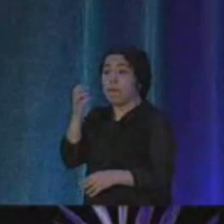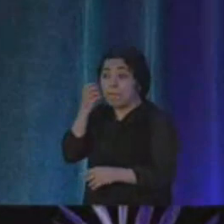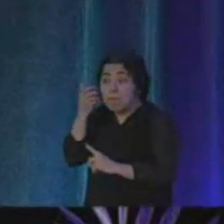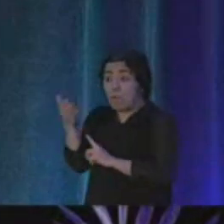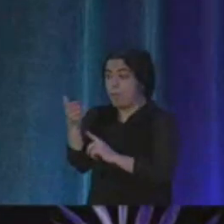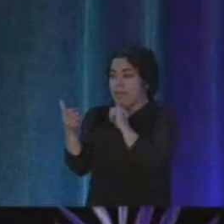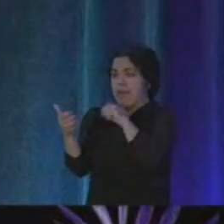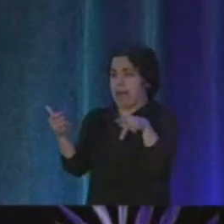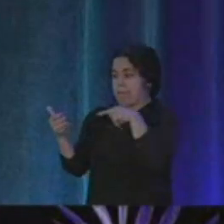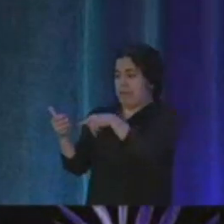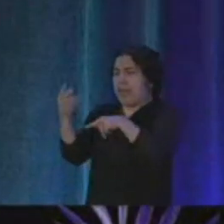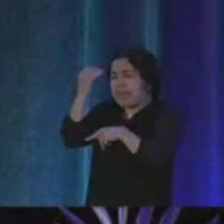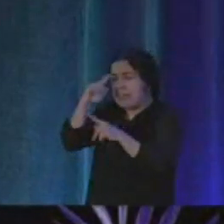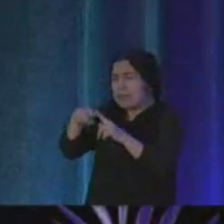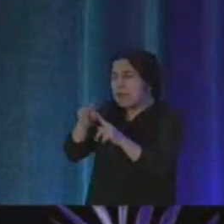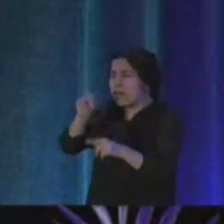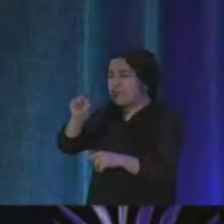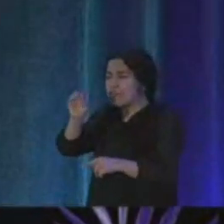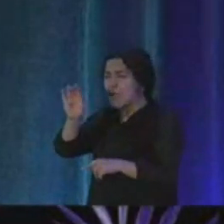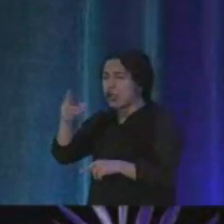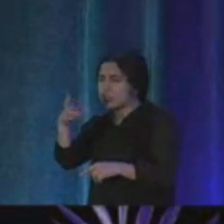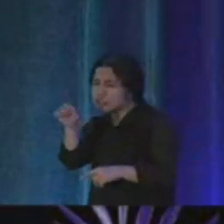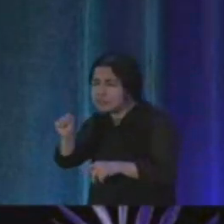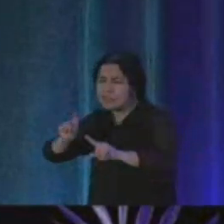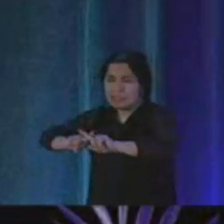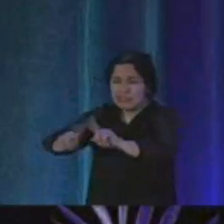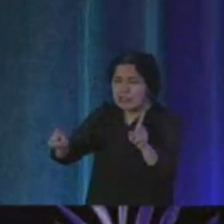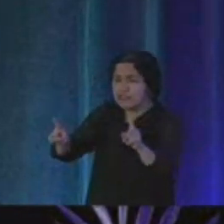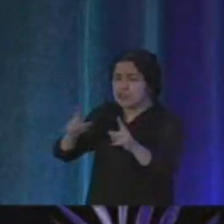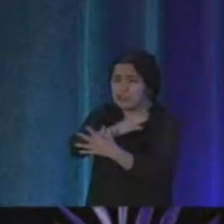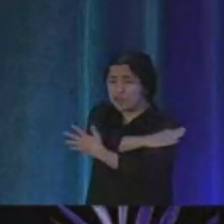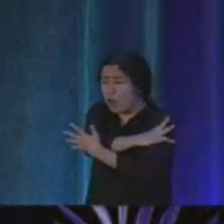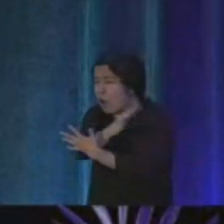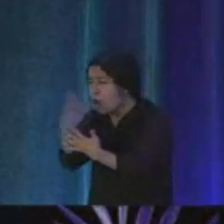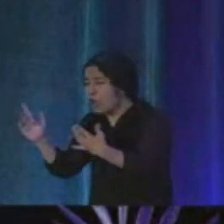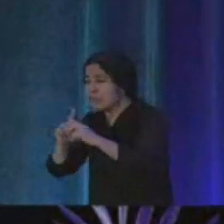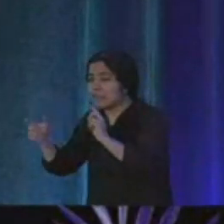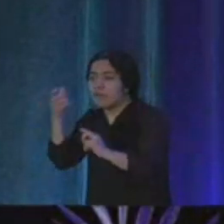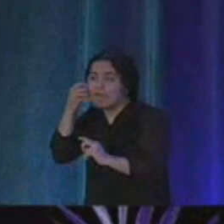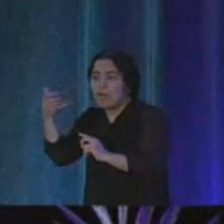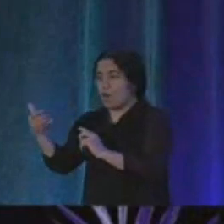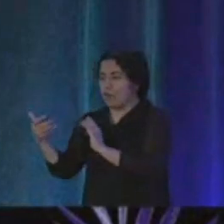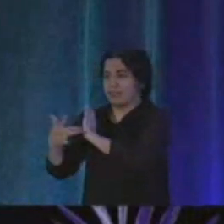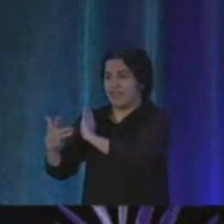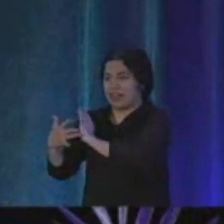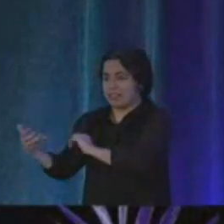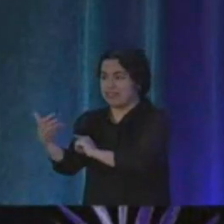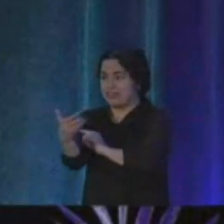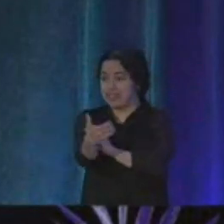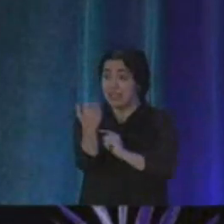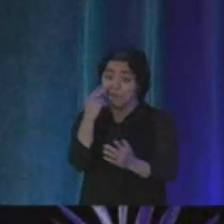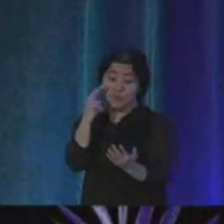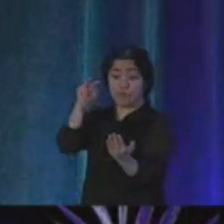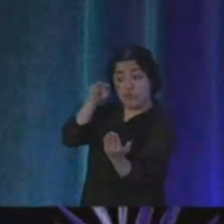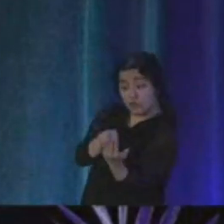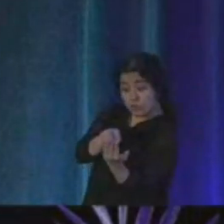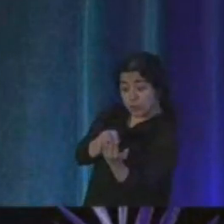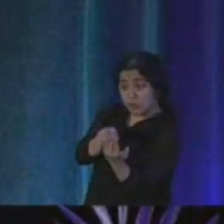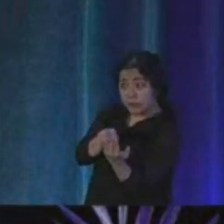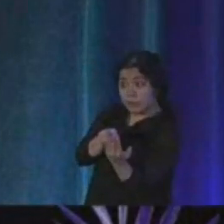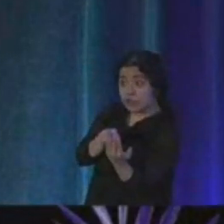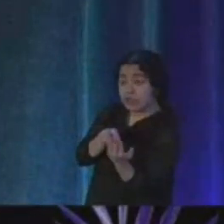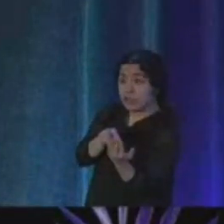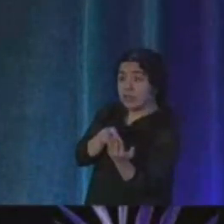think about the notches and all of the differences across devices, where if you had viewable content there, it would make